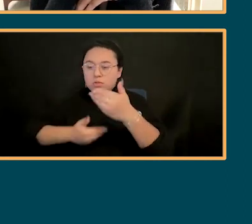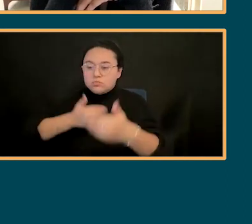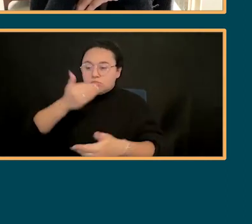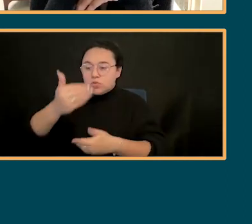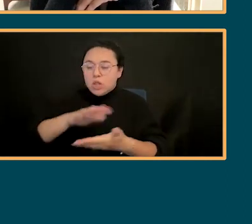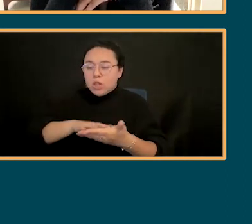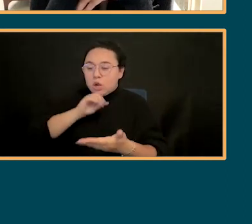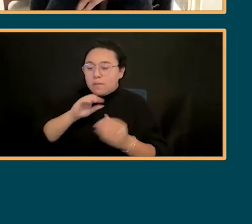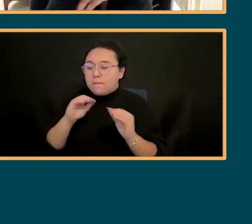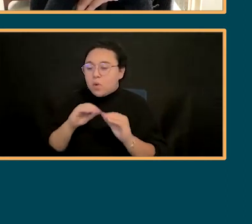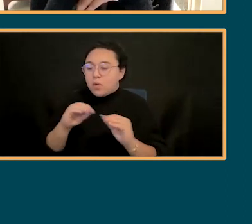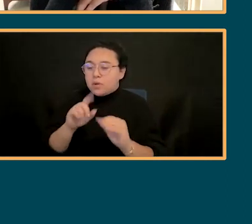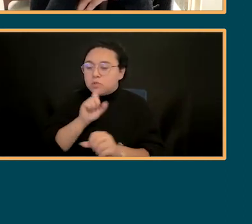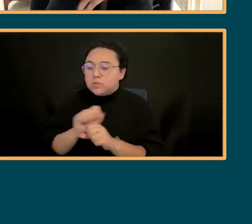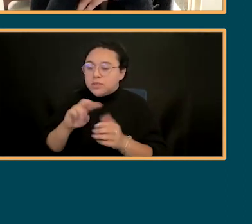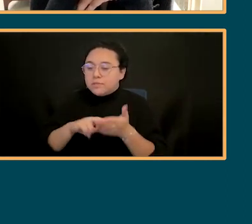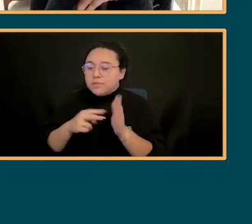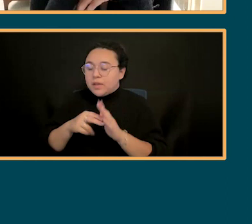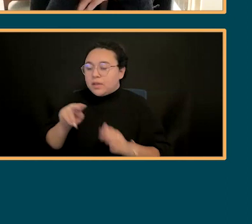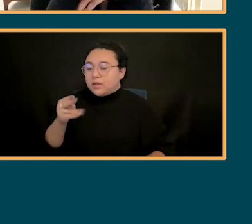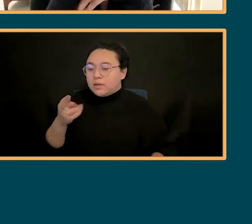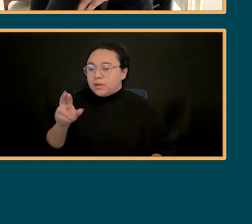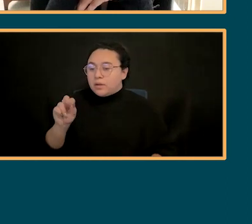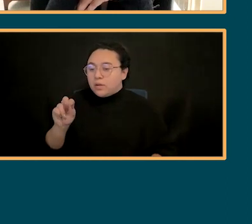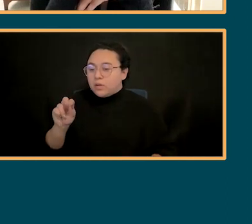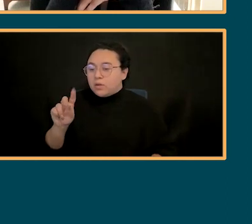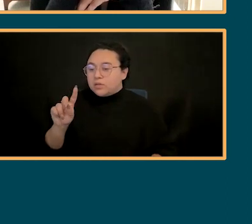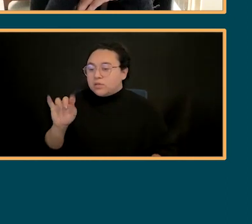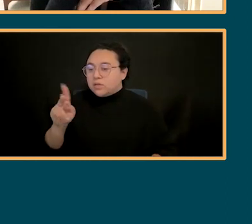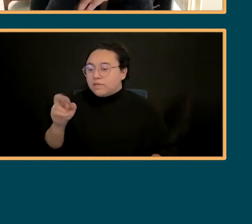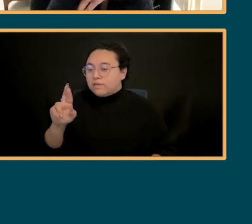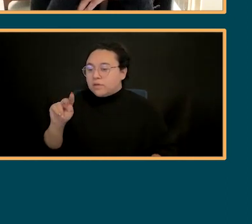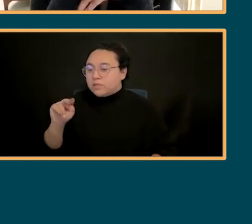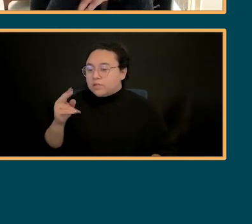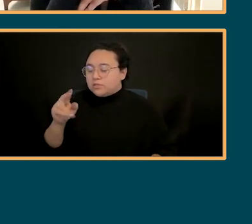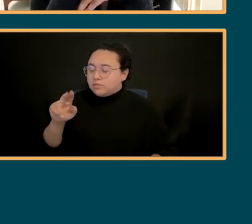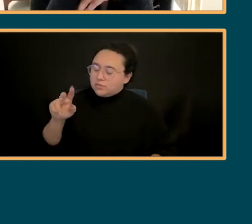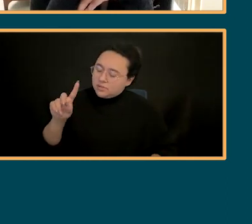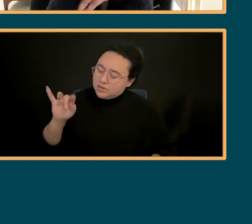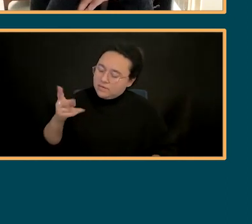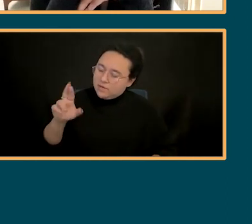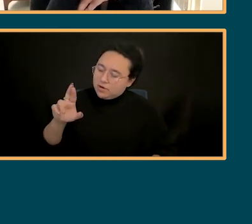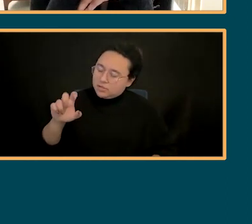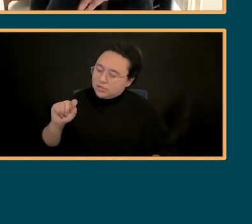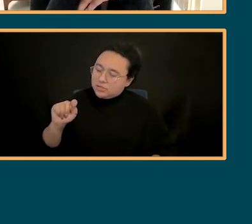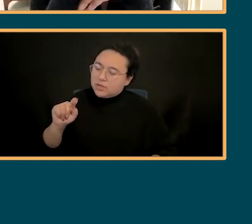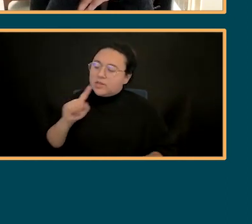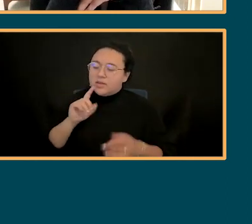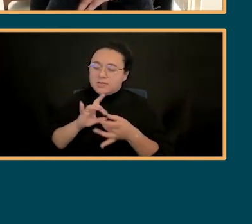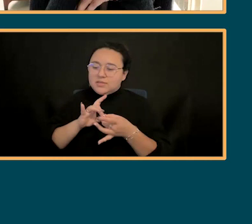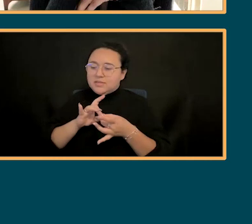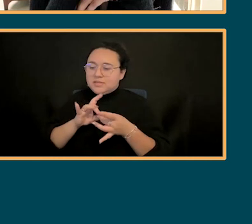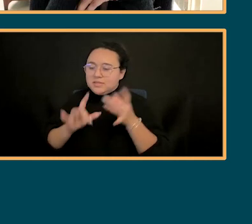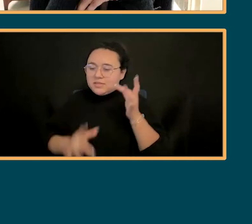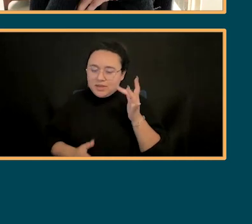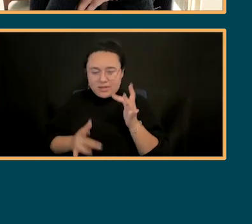and more about what does it really mean to be neurodivergent, younger people tend to, I guess there tends to be a disconnect between